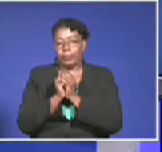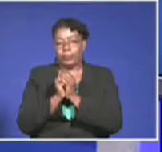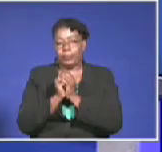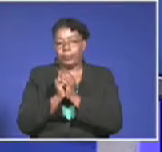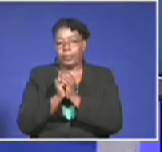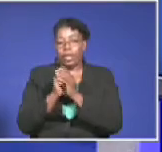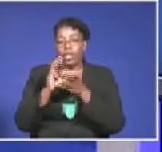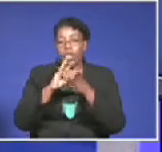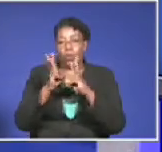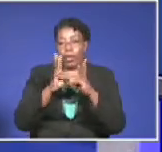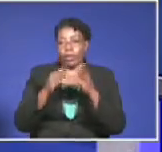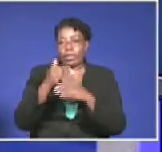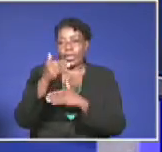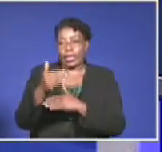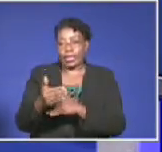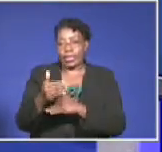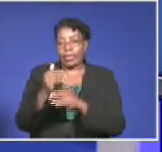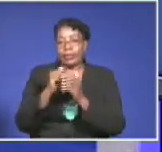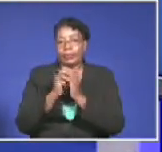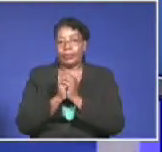Sports, a check on weather, still to come.